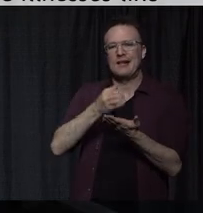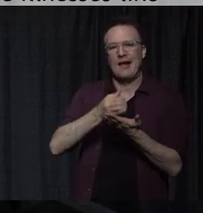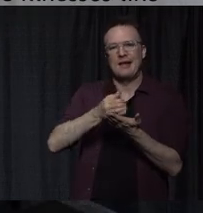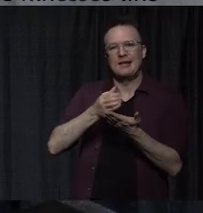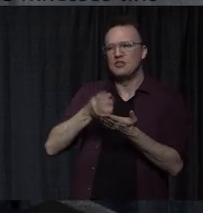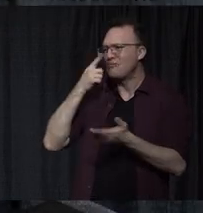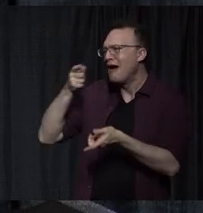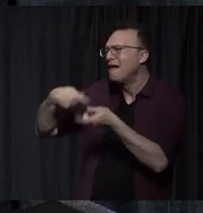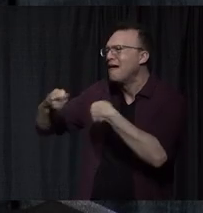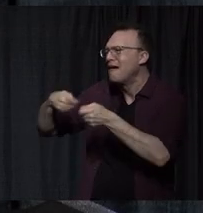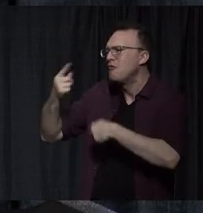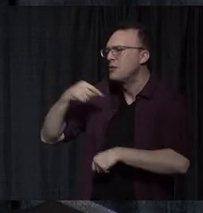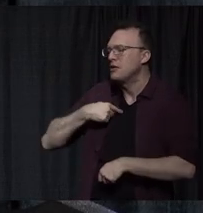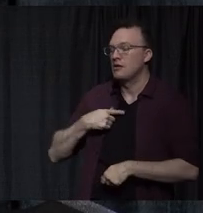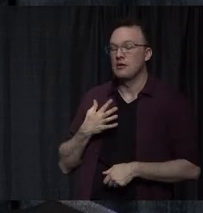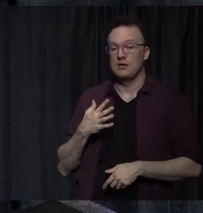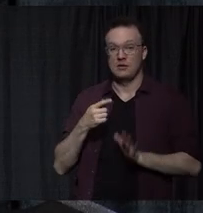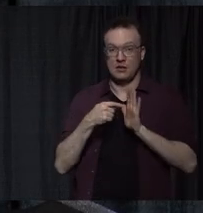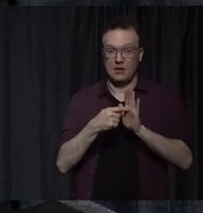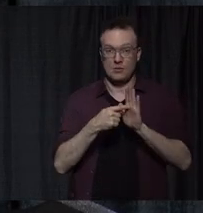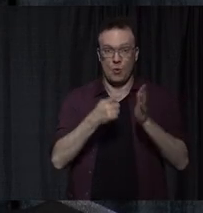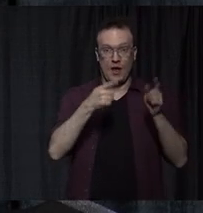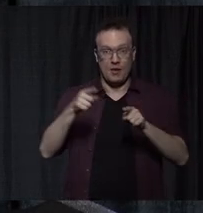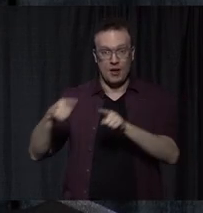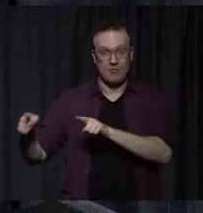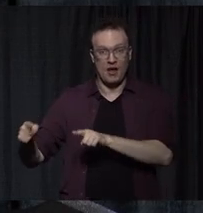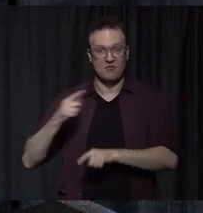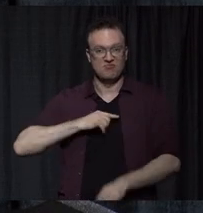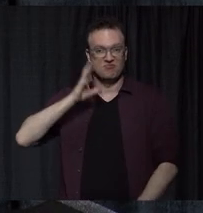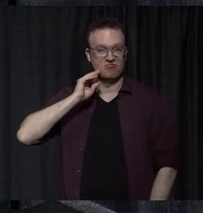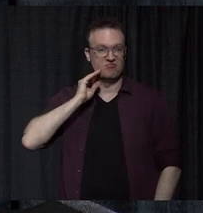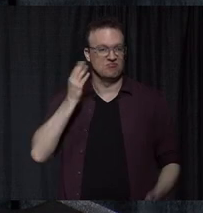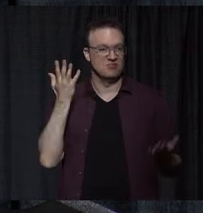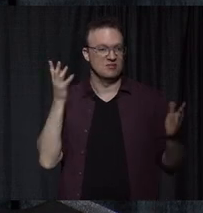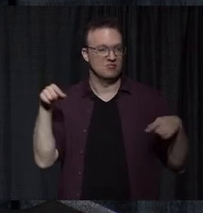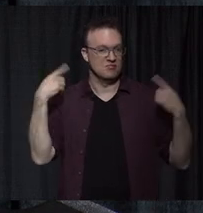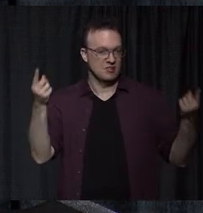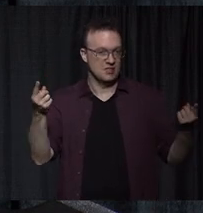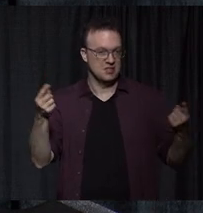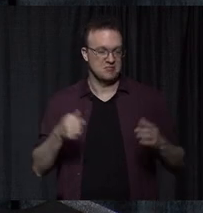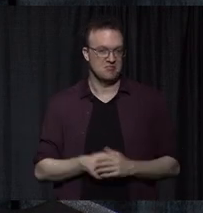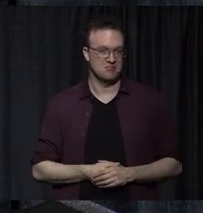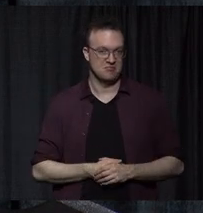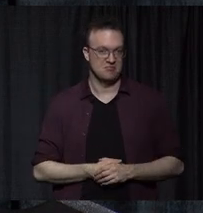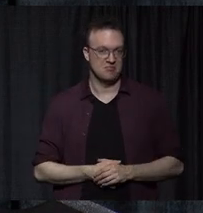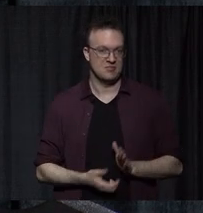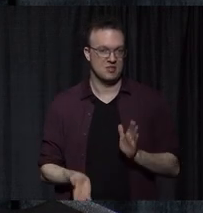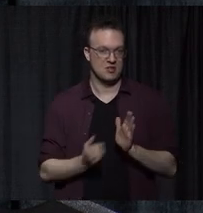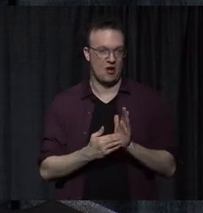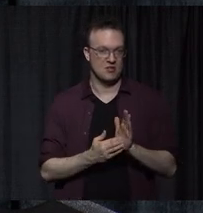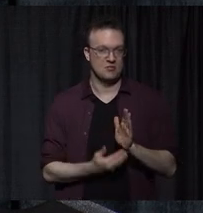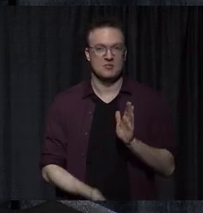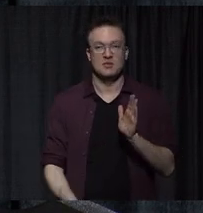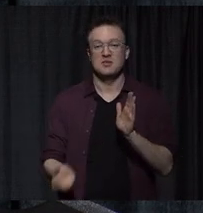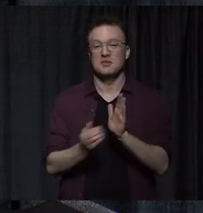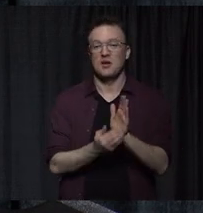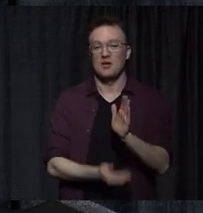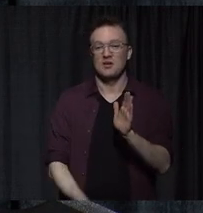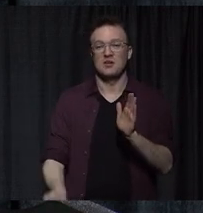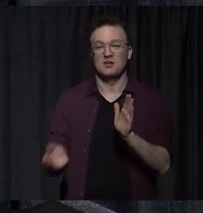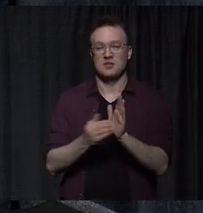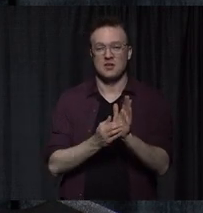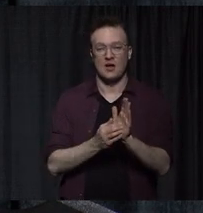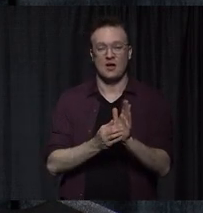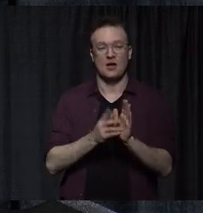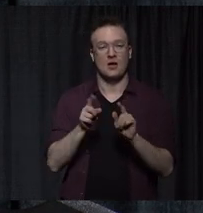just a few examples of situations that have been endless. In such moments, I've drawn